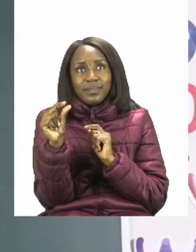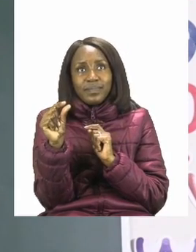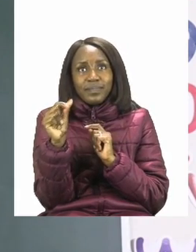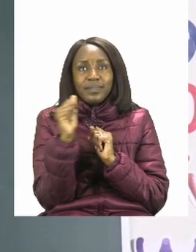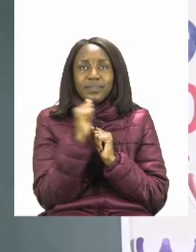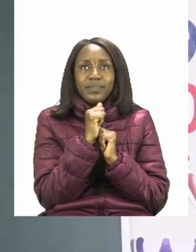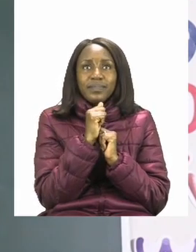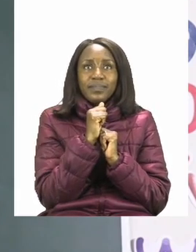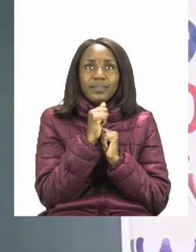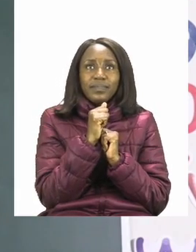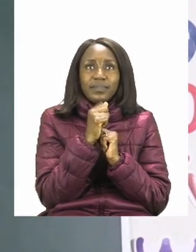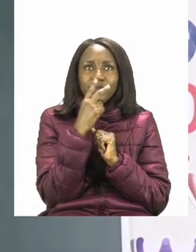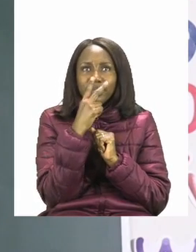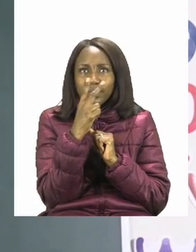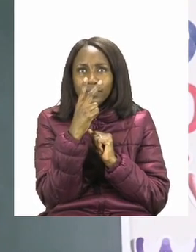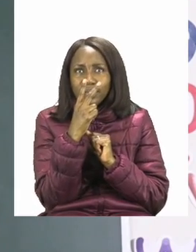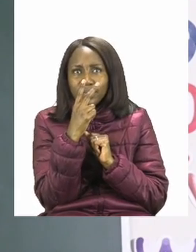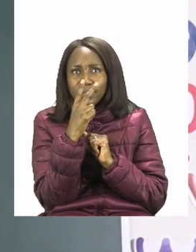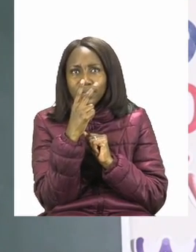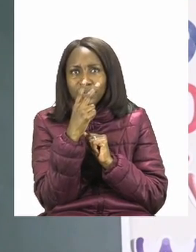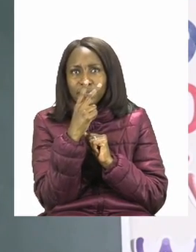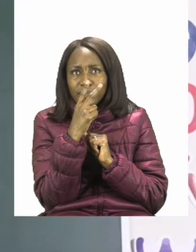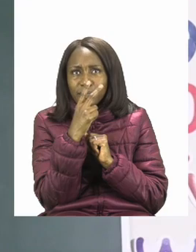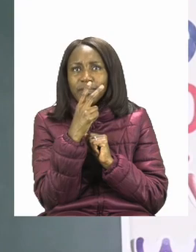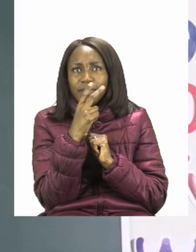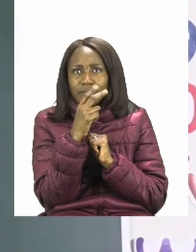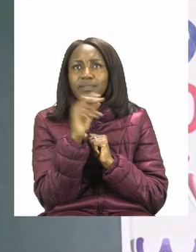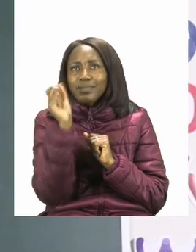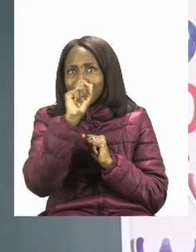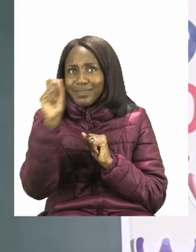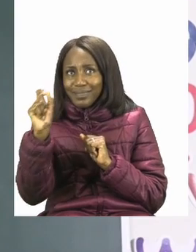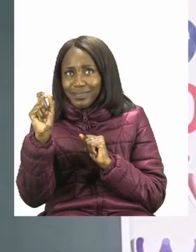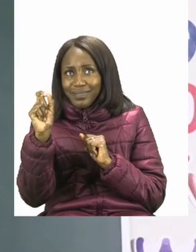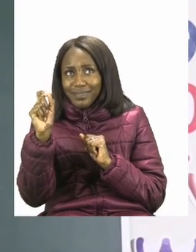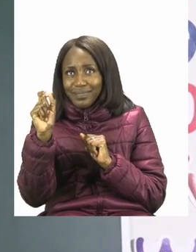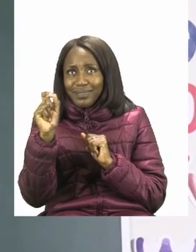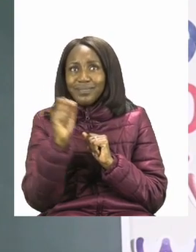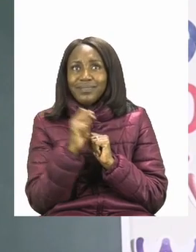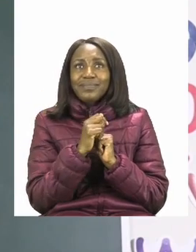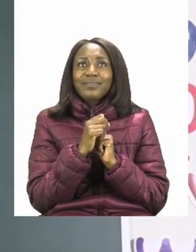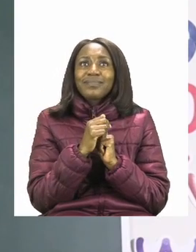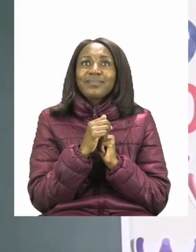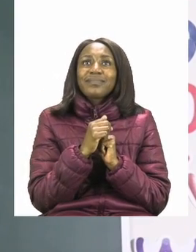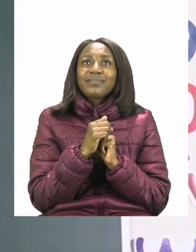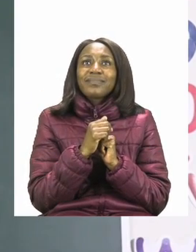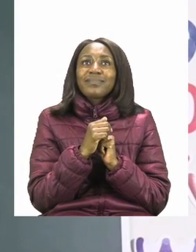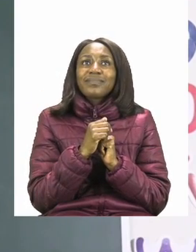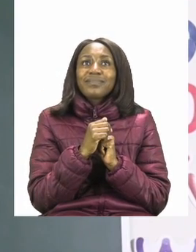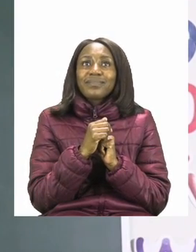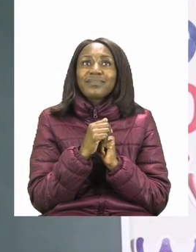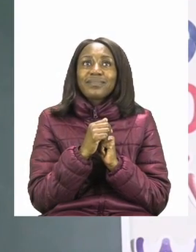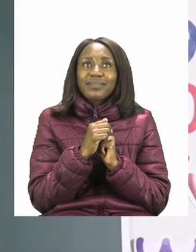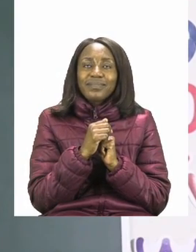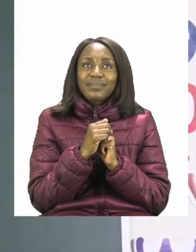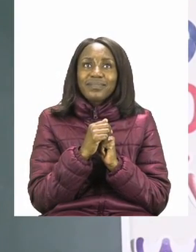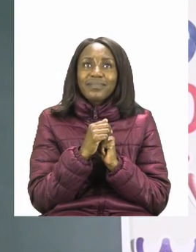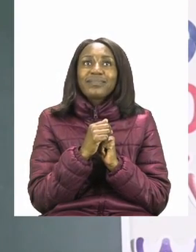word, you're going to connect it with lines and then after that write the word.